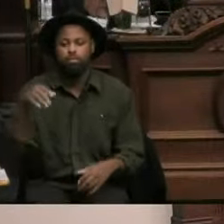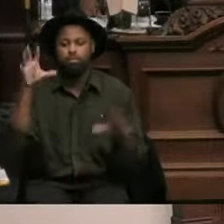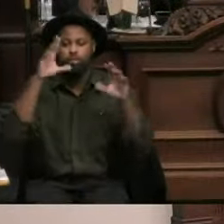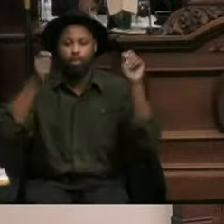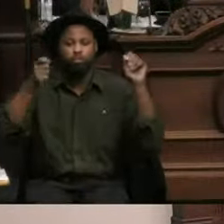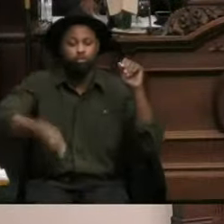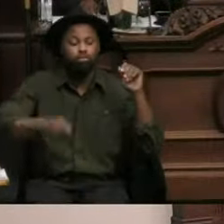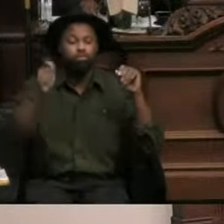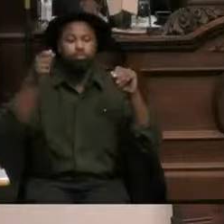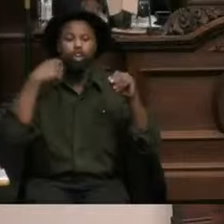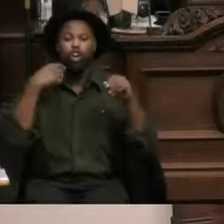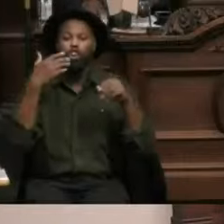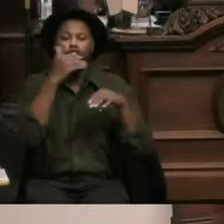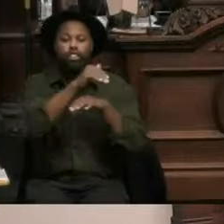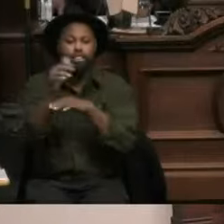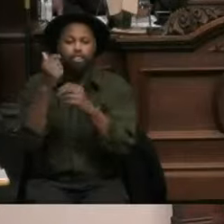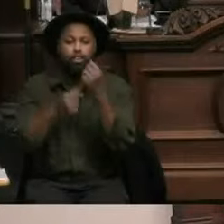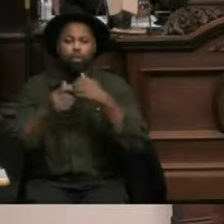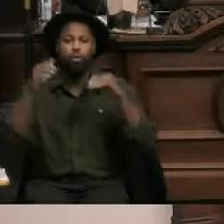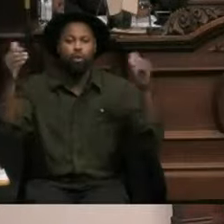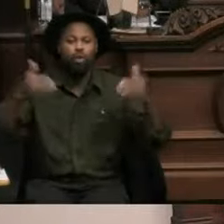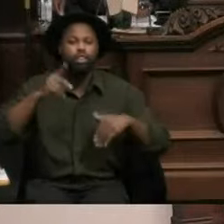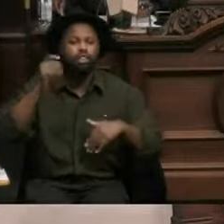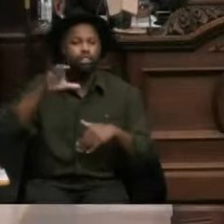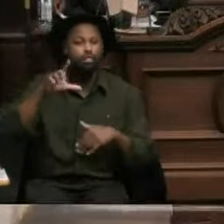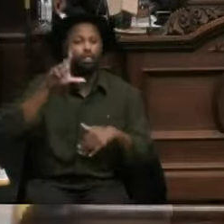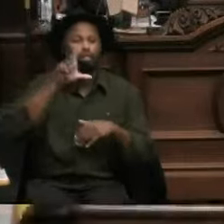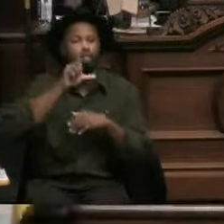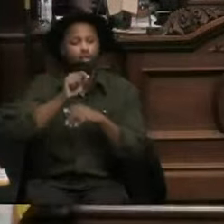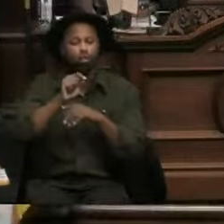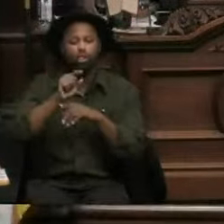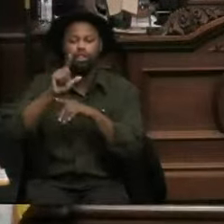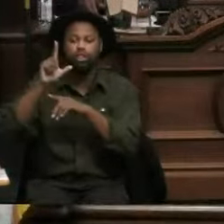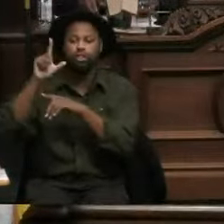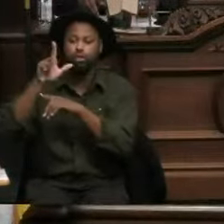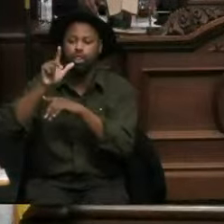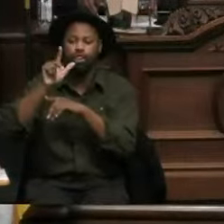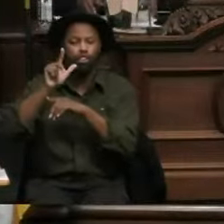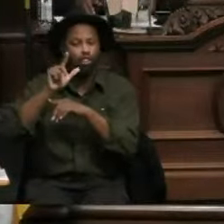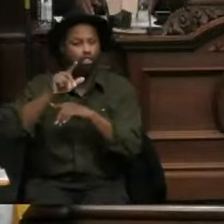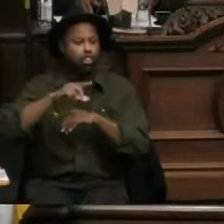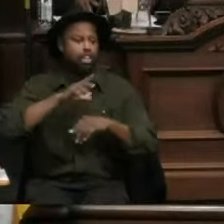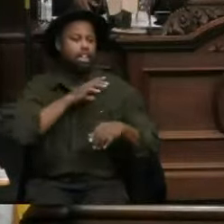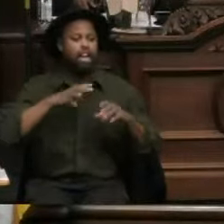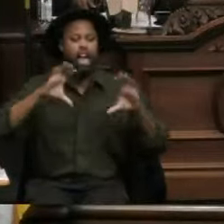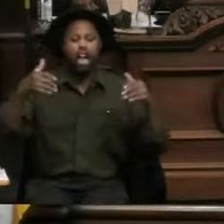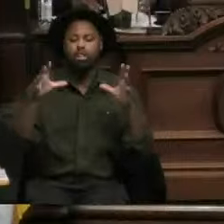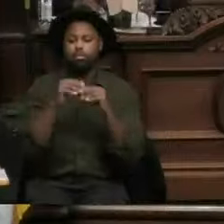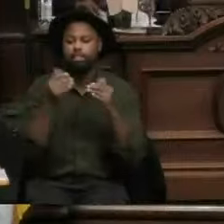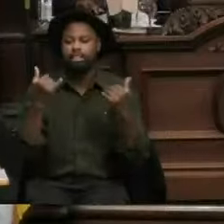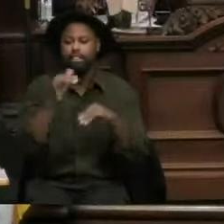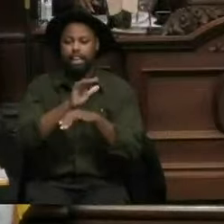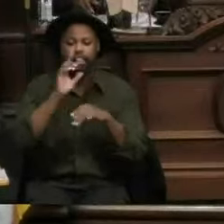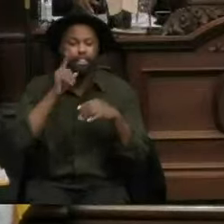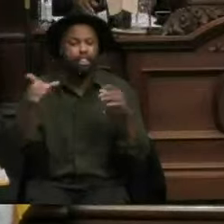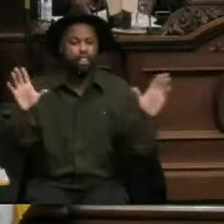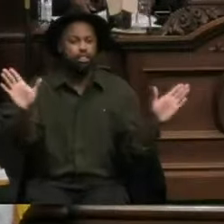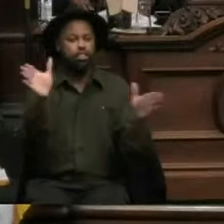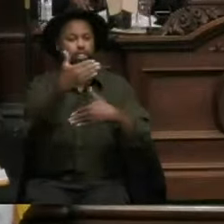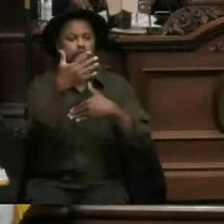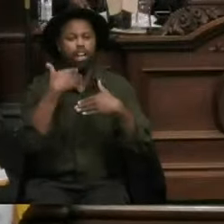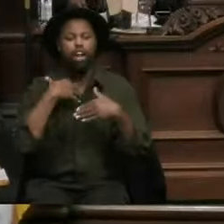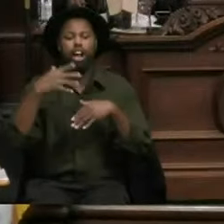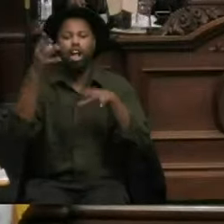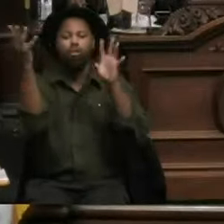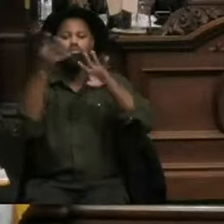Good evening, everyone. Welcome to the December 2023 City Council meeting. Tonight's meeting is being held in City Council chambers and is being streamed